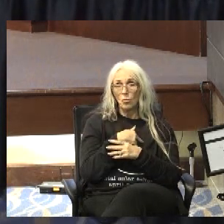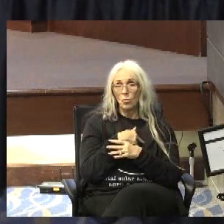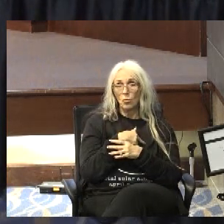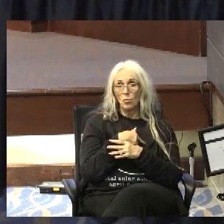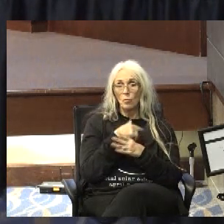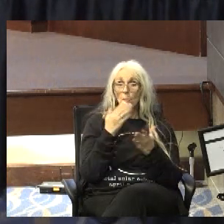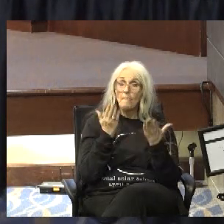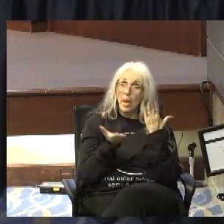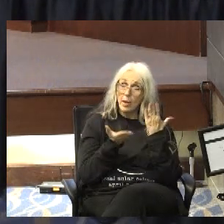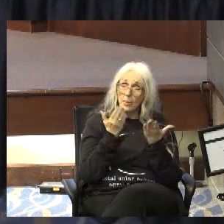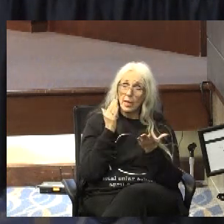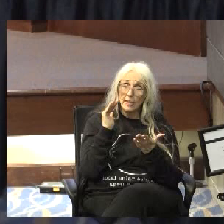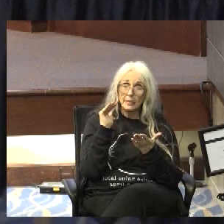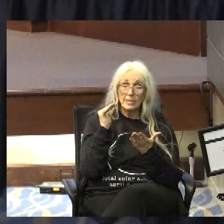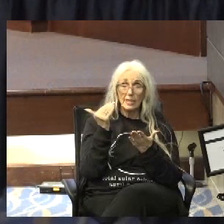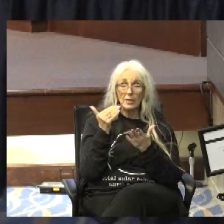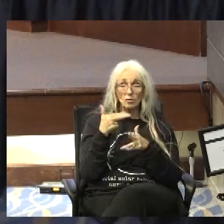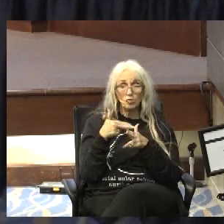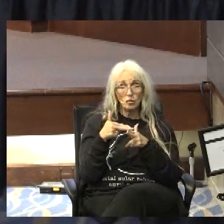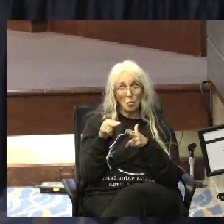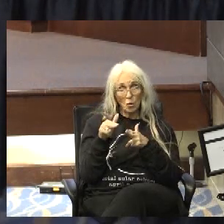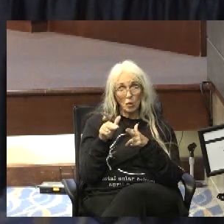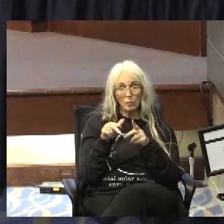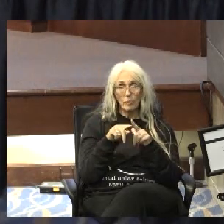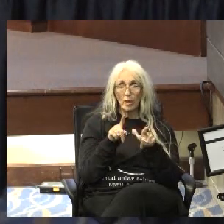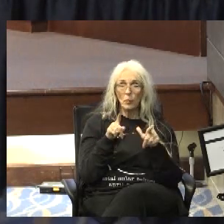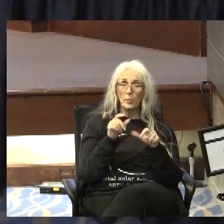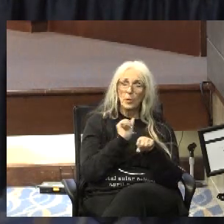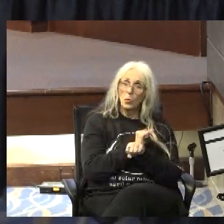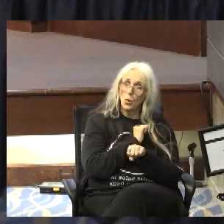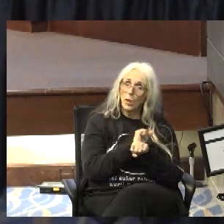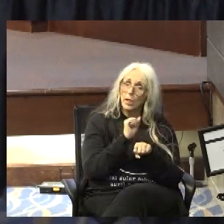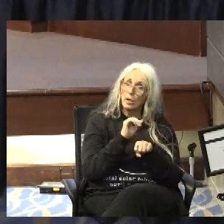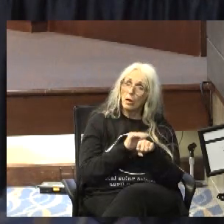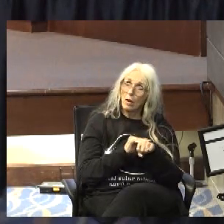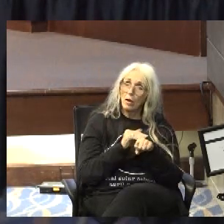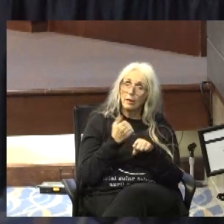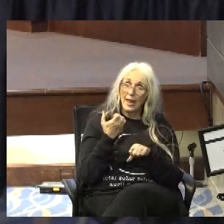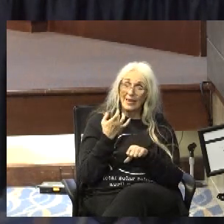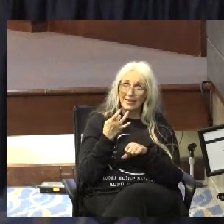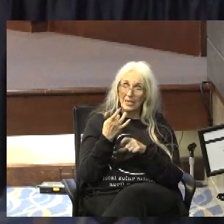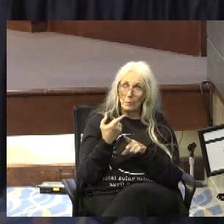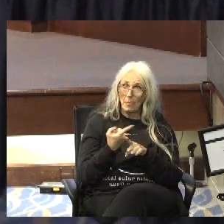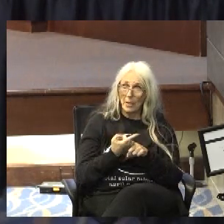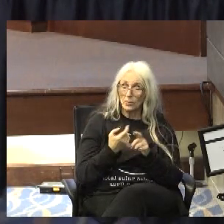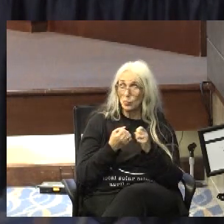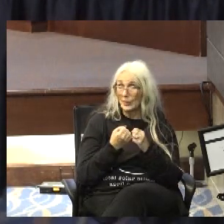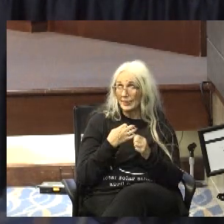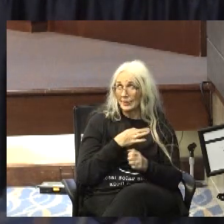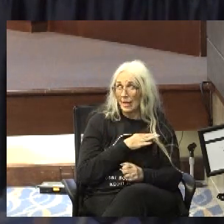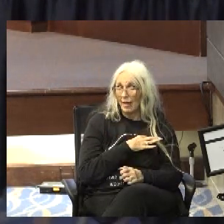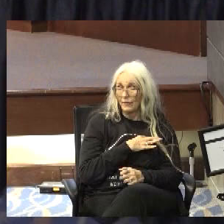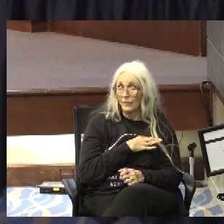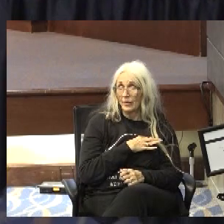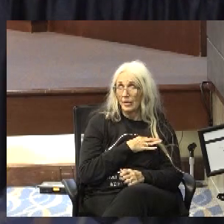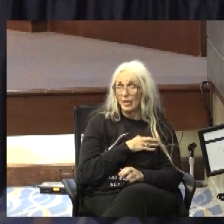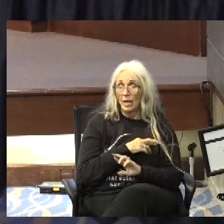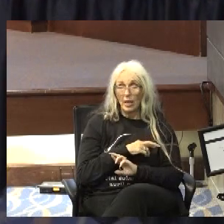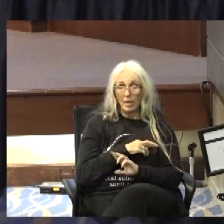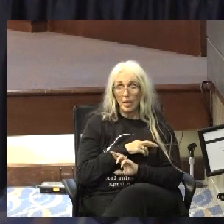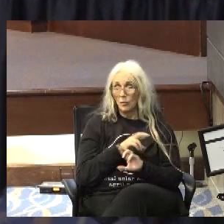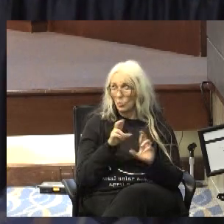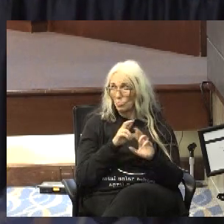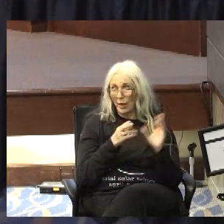It may seem short in window, but we've been working on this, I think, for 18 months with staff and are ready to close it out. I'm glad you